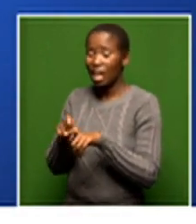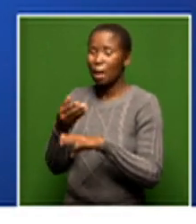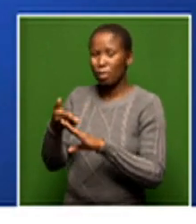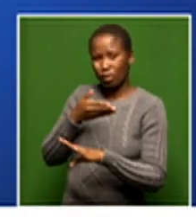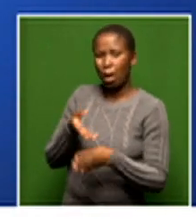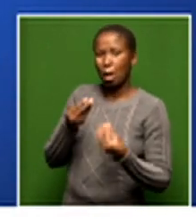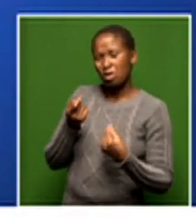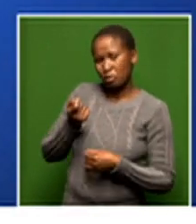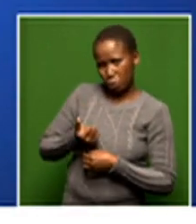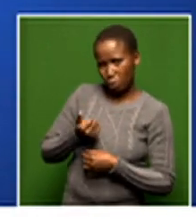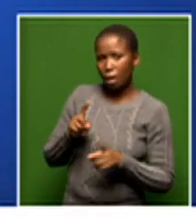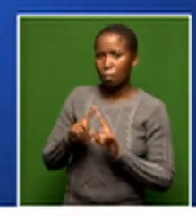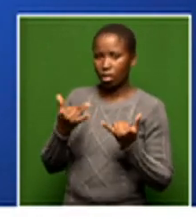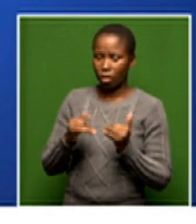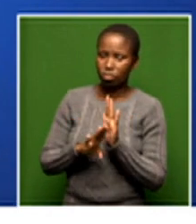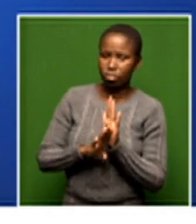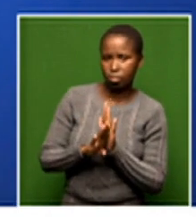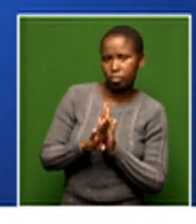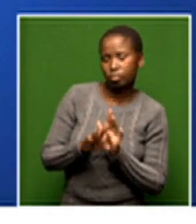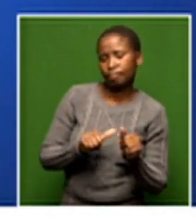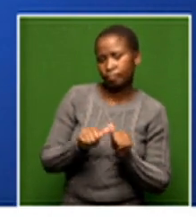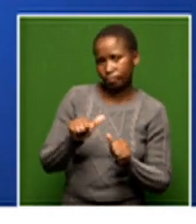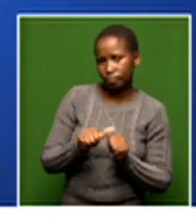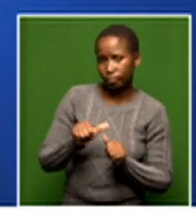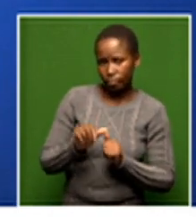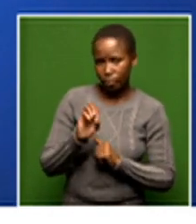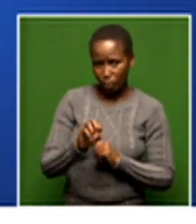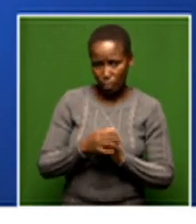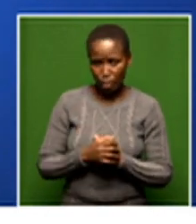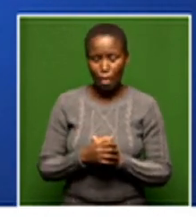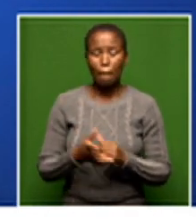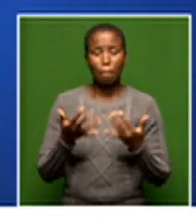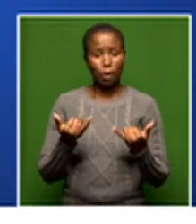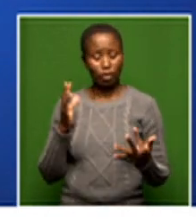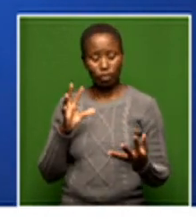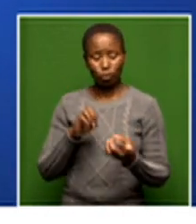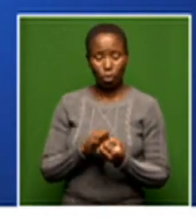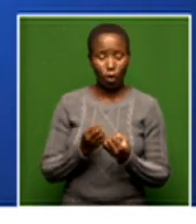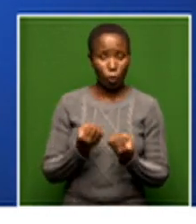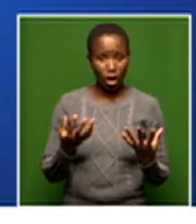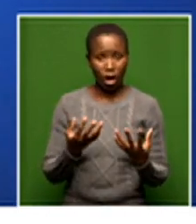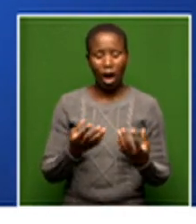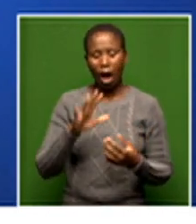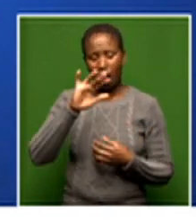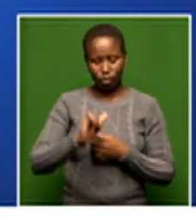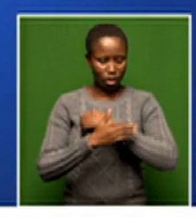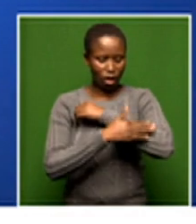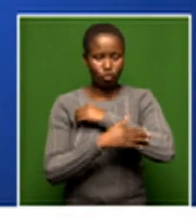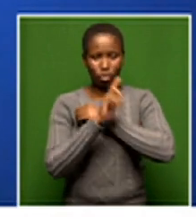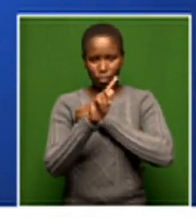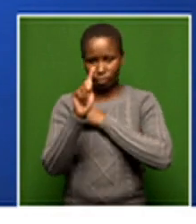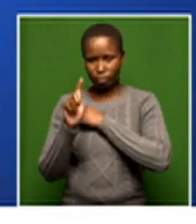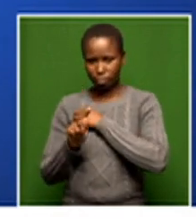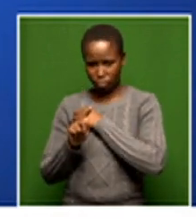across the continent. This was rapidly scaled up. And overall, African countries, have done